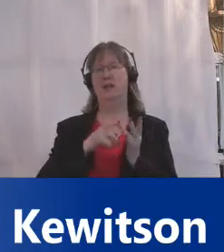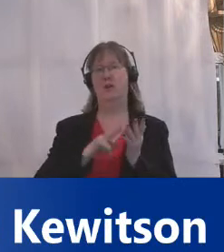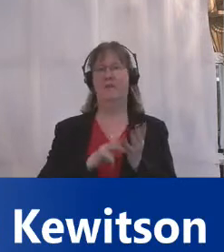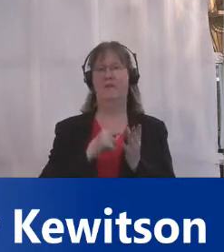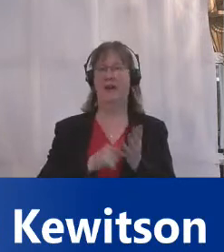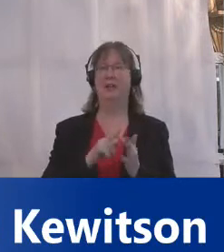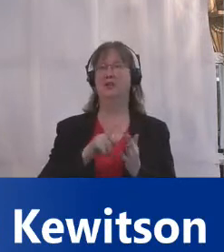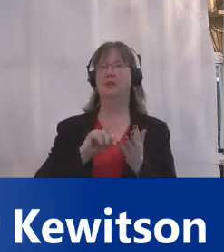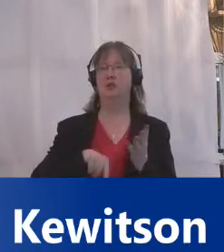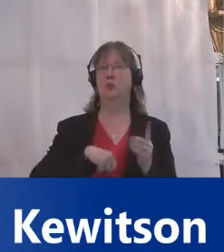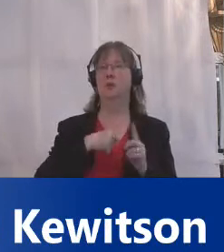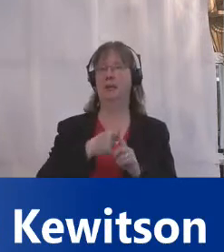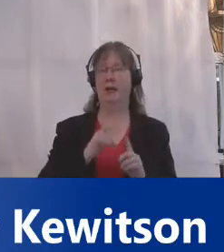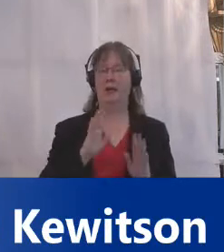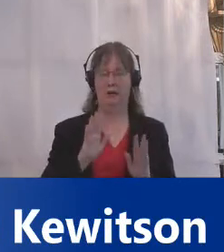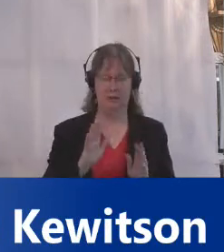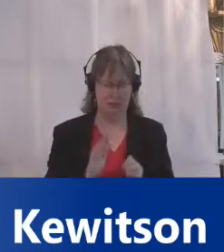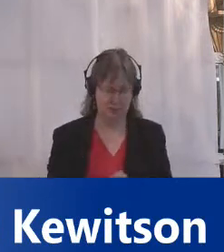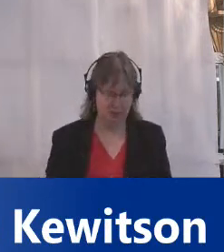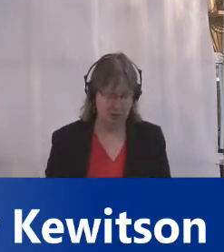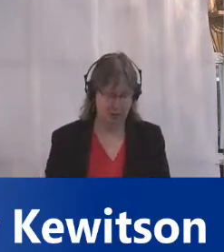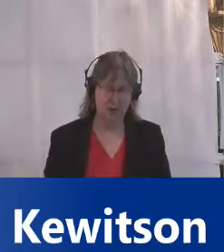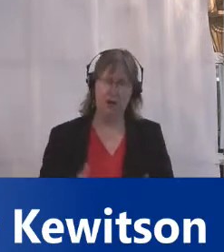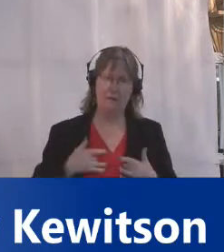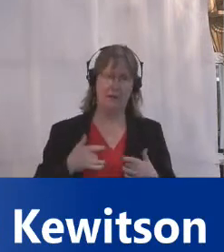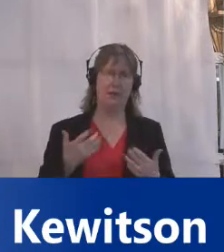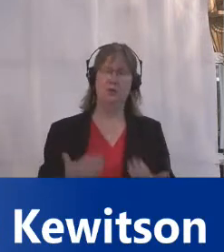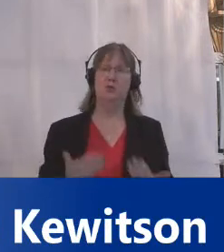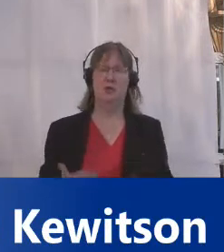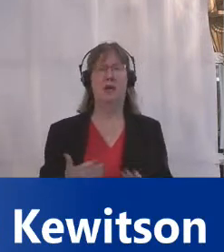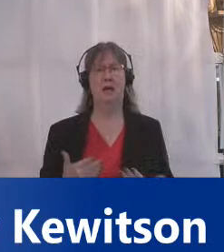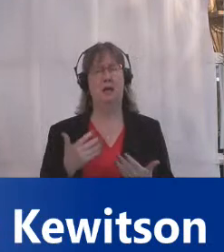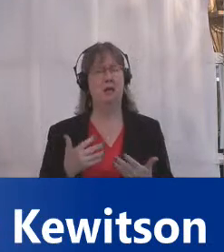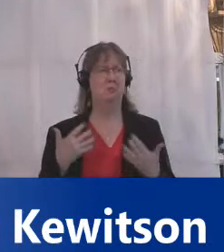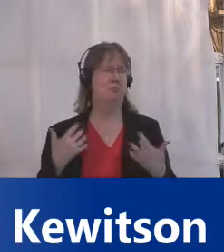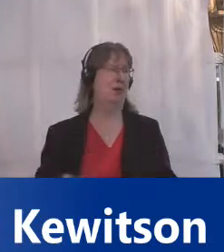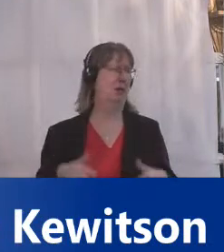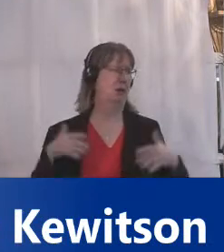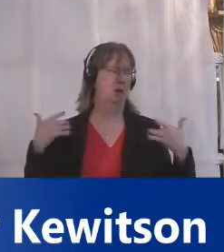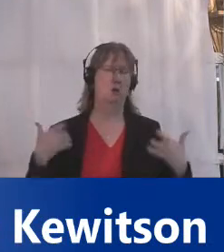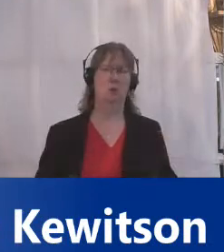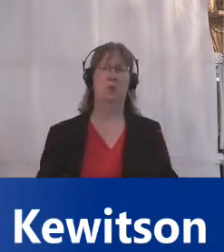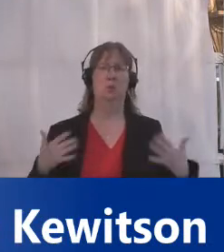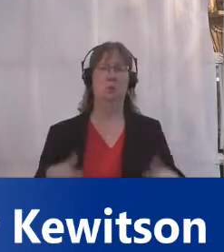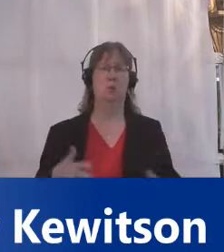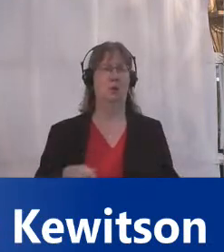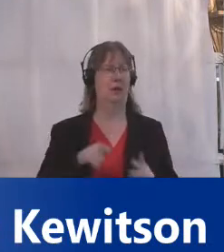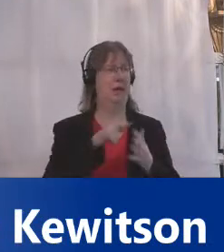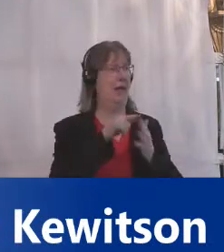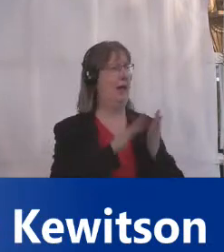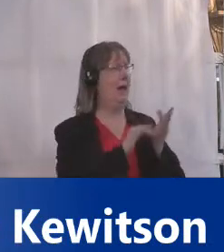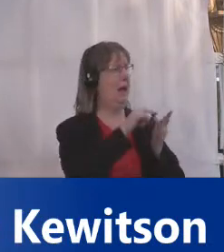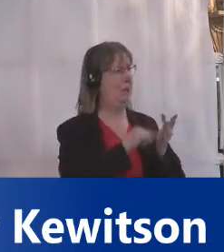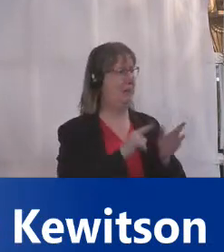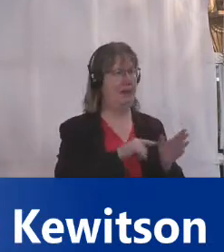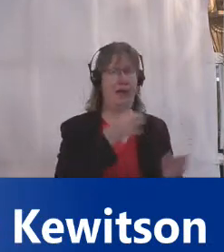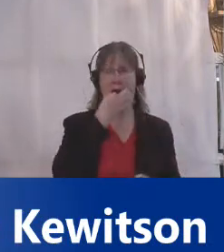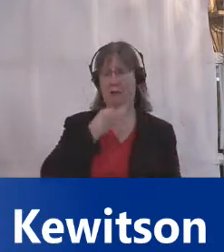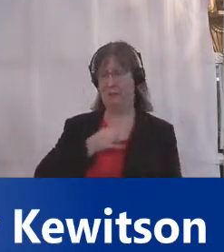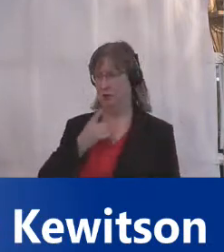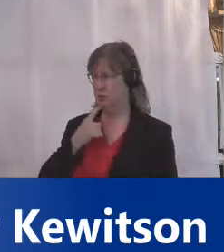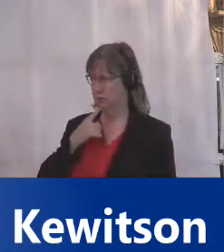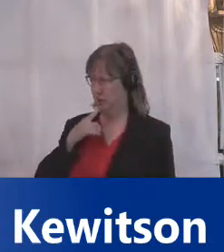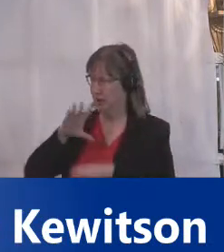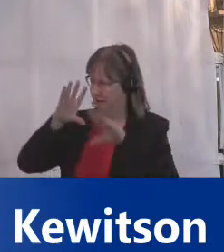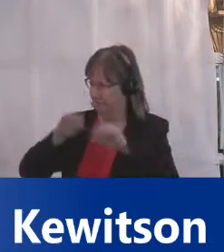to be here today. I think you'll all agree it's been an absolutely phenomenal occasion. And when Emily asked me to give the closing speech, I thought,